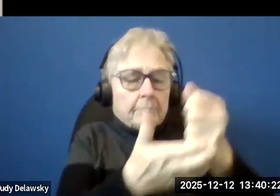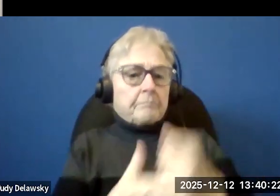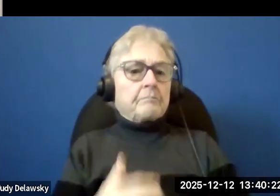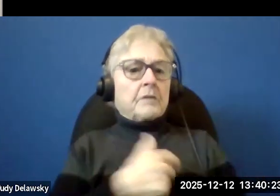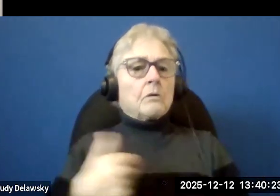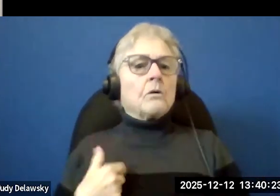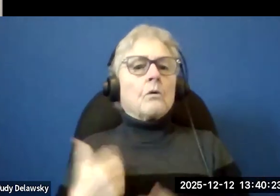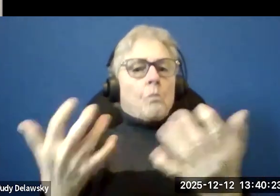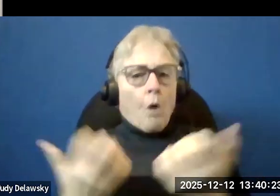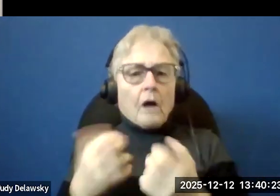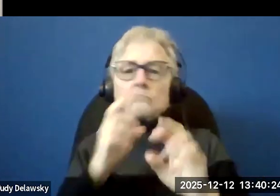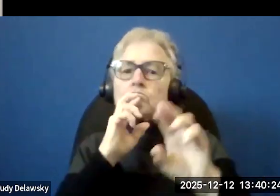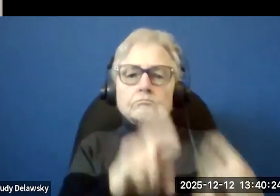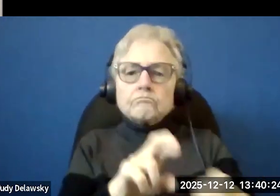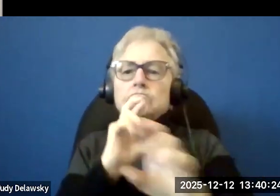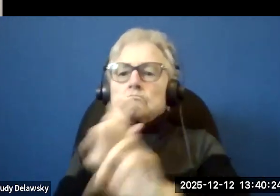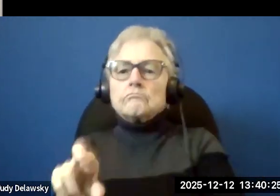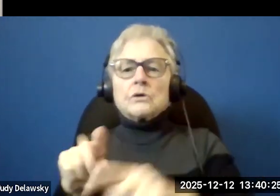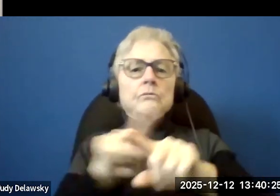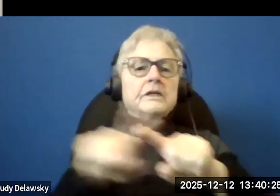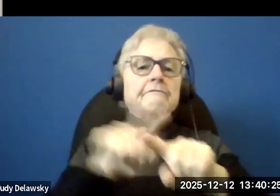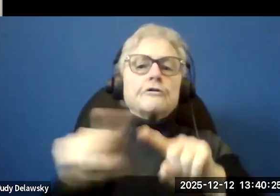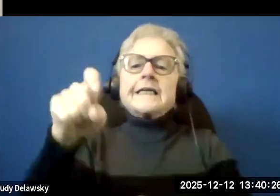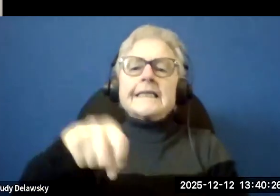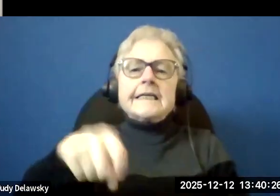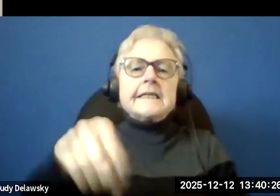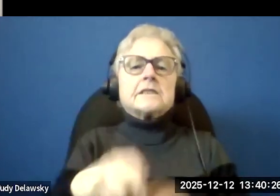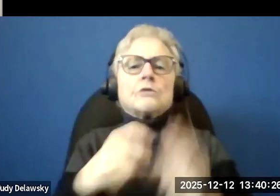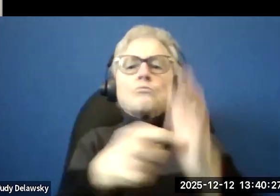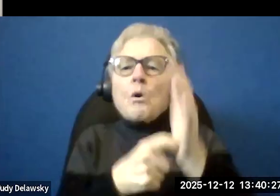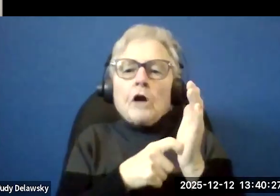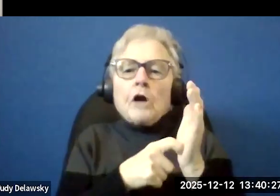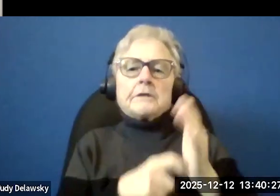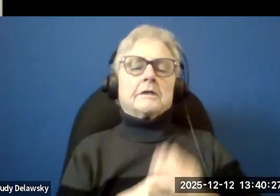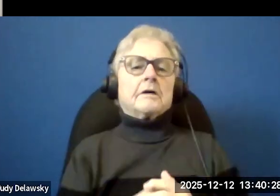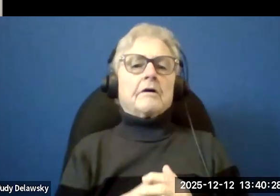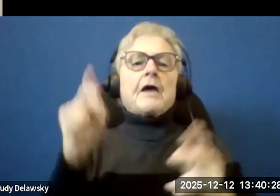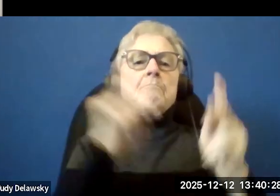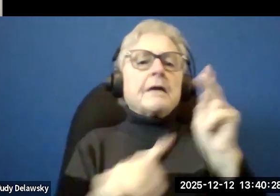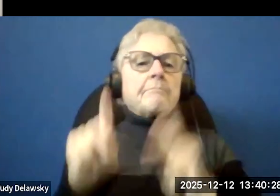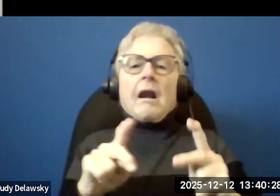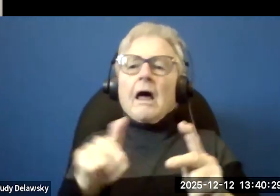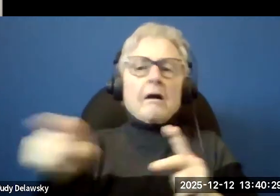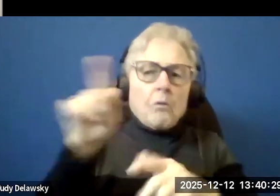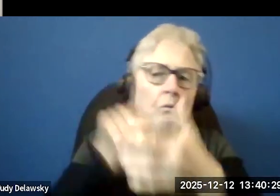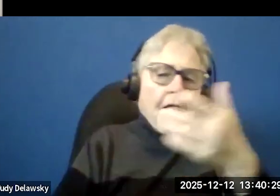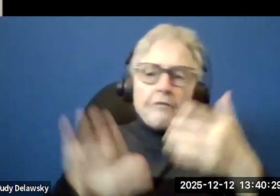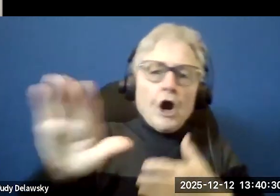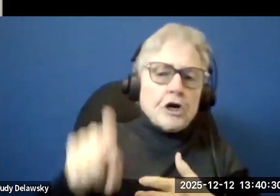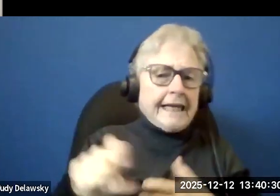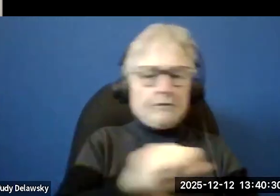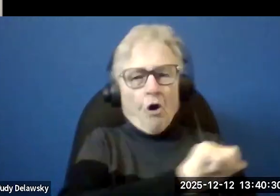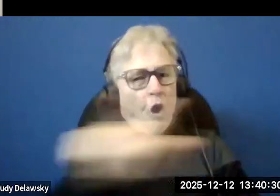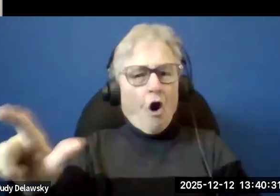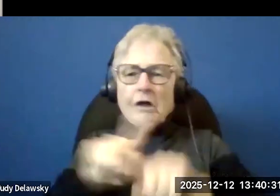be responsive to different needs, to different requirements that people might have, to ensure that they